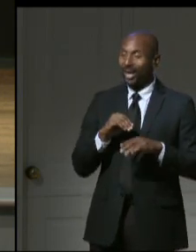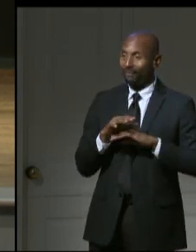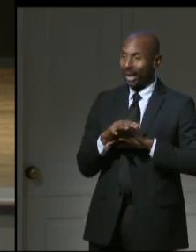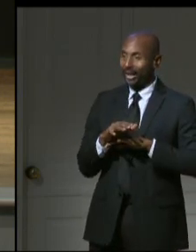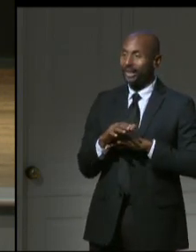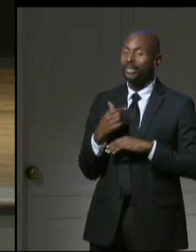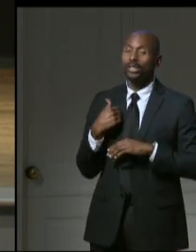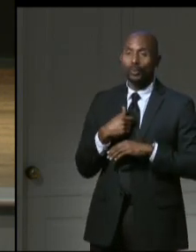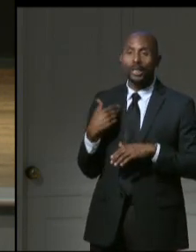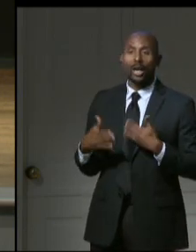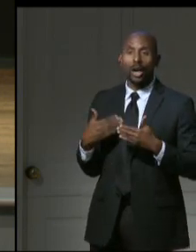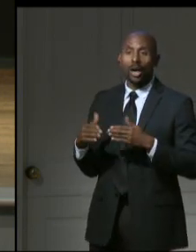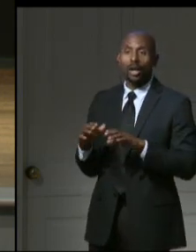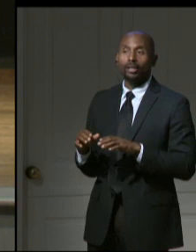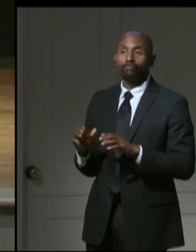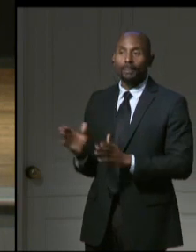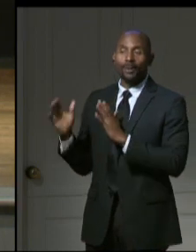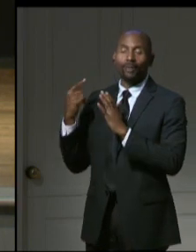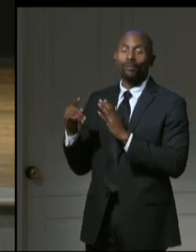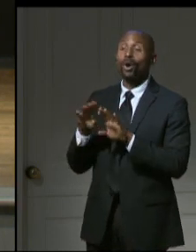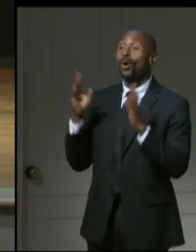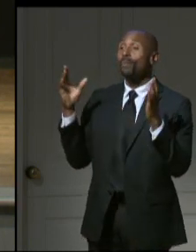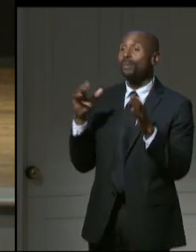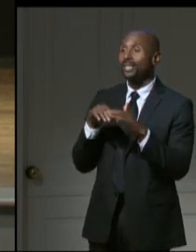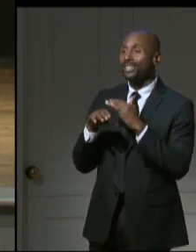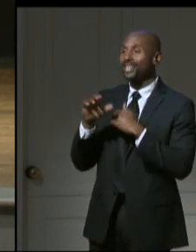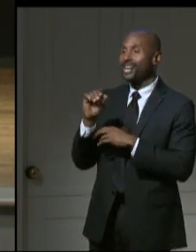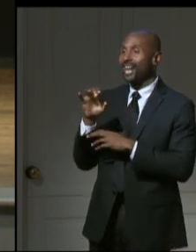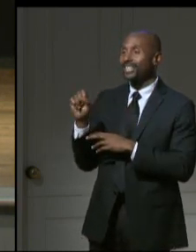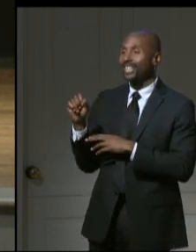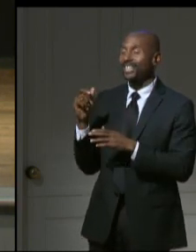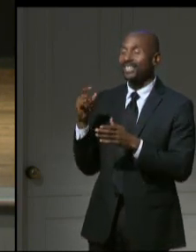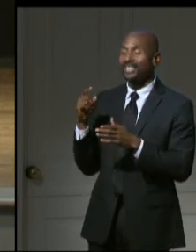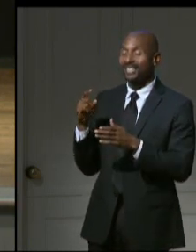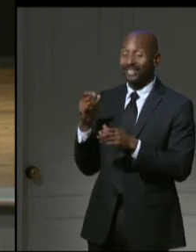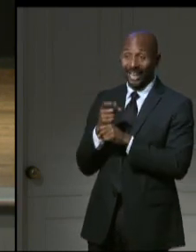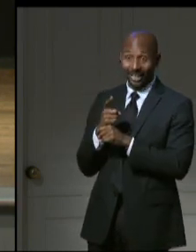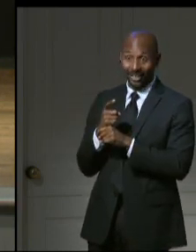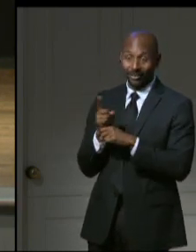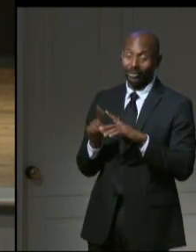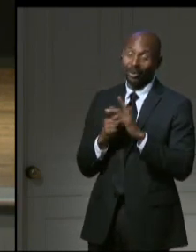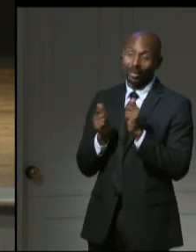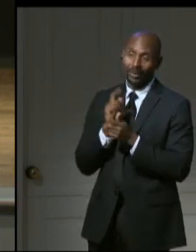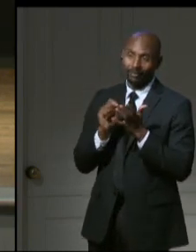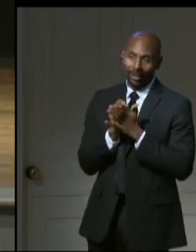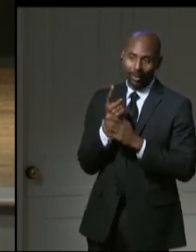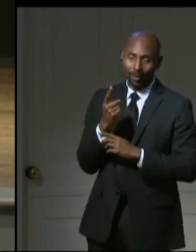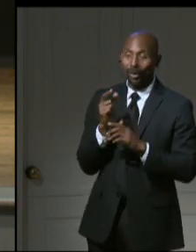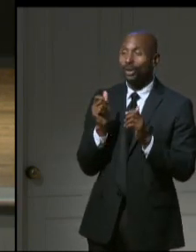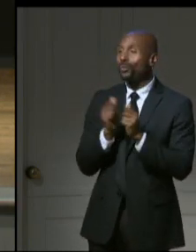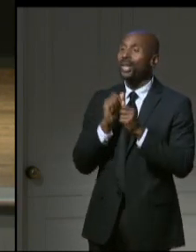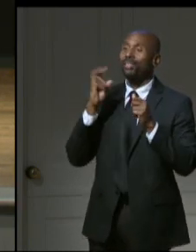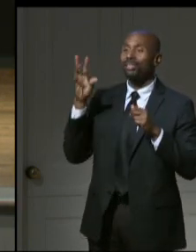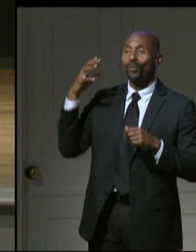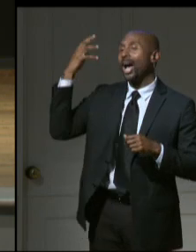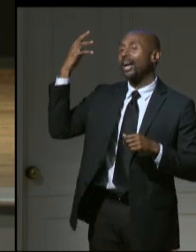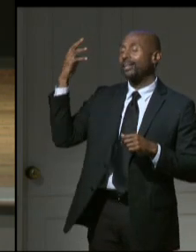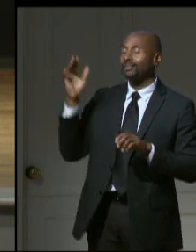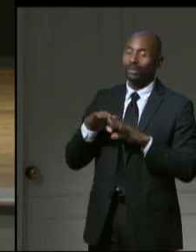embark on open access next year and start with phase 1, you know, with the wild and the open and the